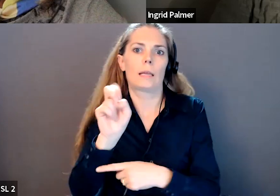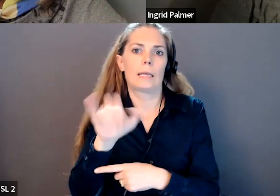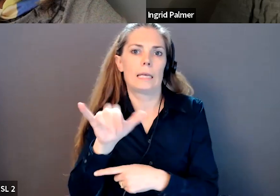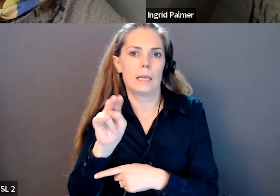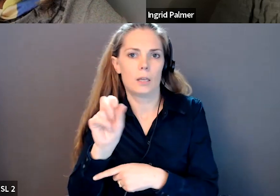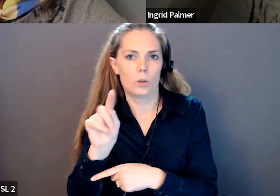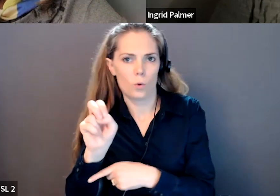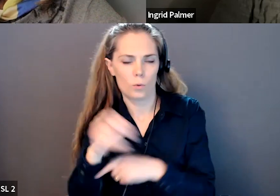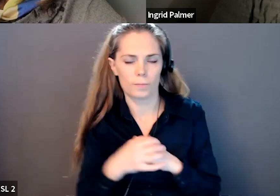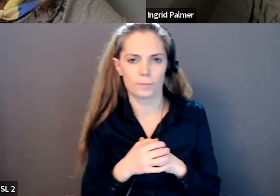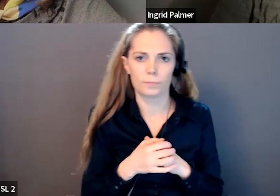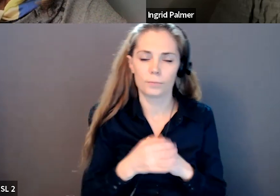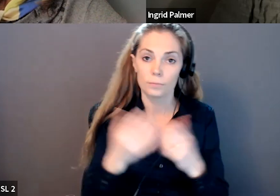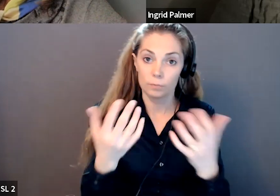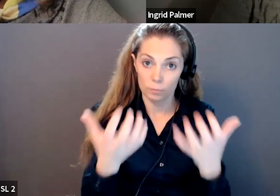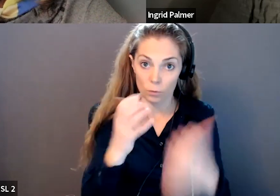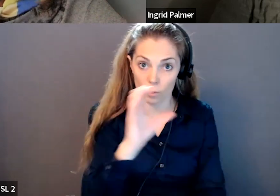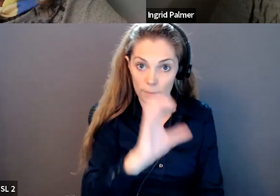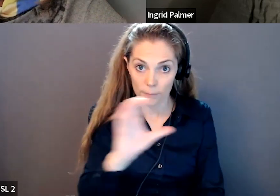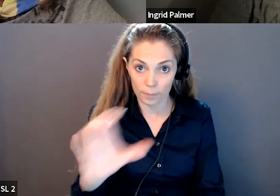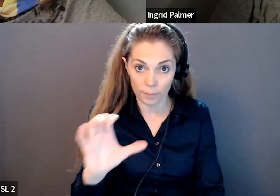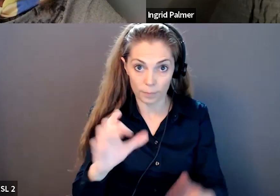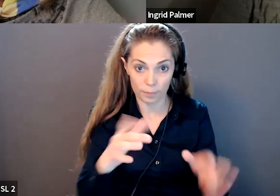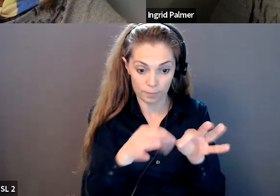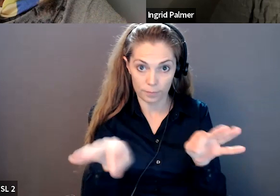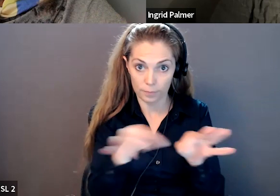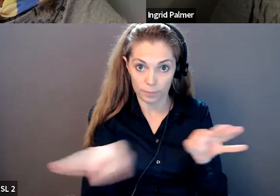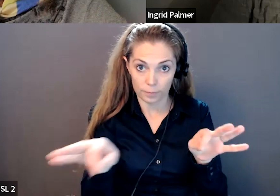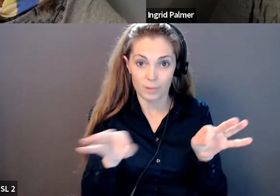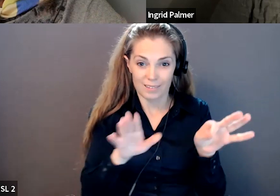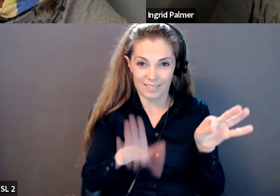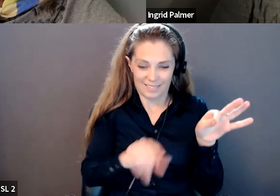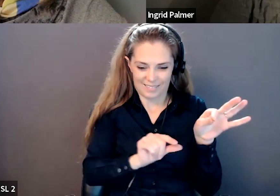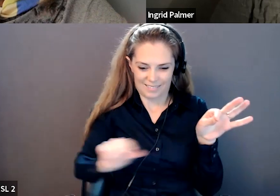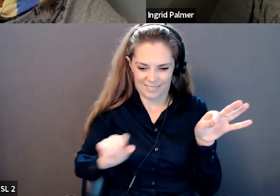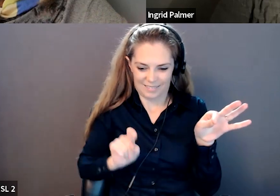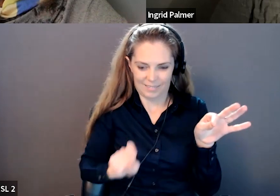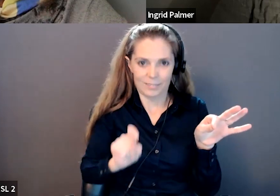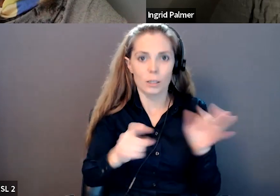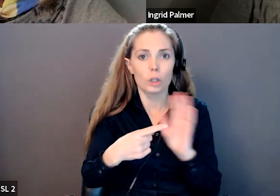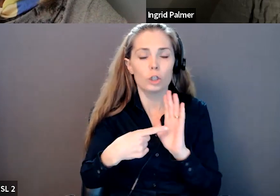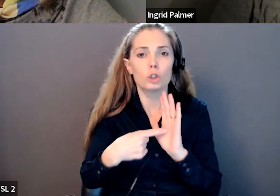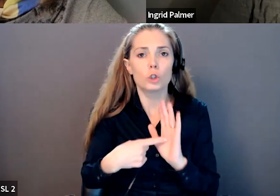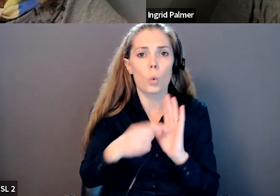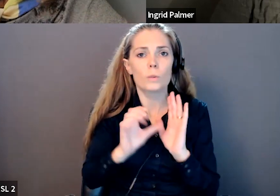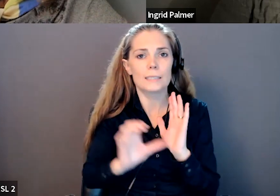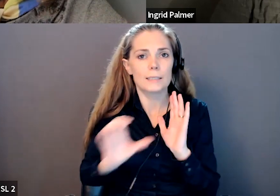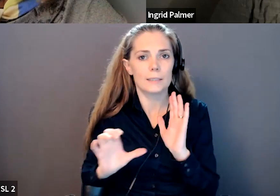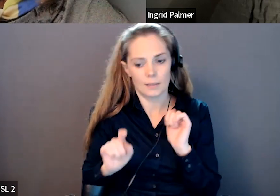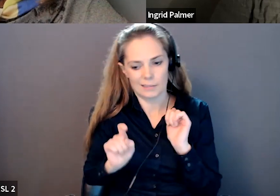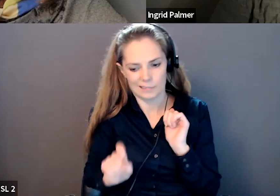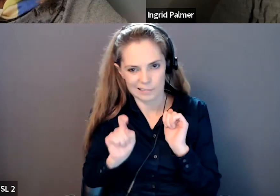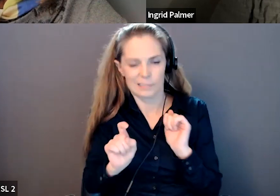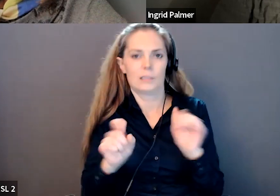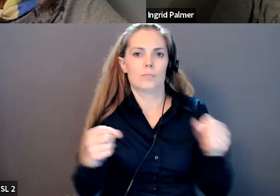on the Show Captions CC button at the bottom of your Zoom screen. You can also view the live captions by